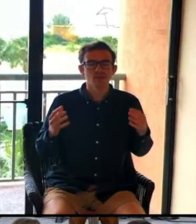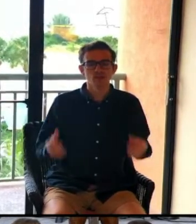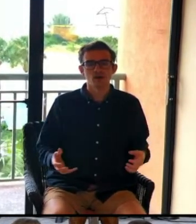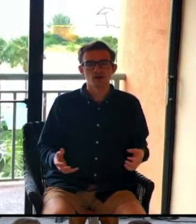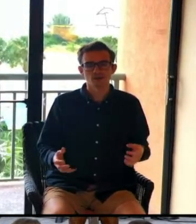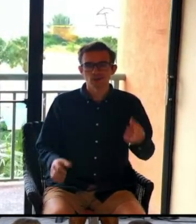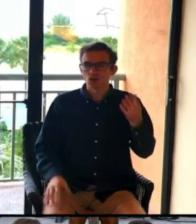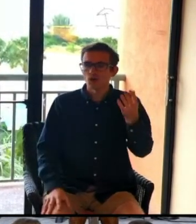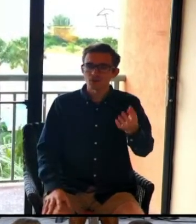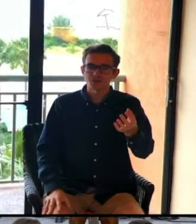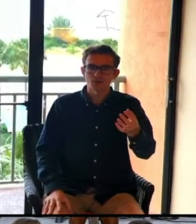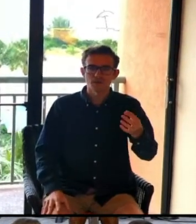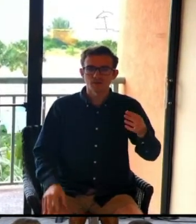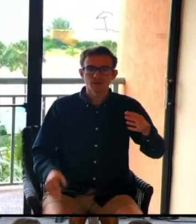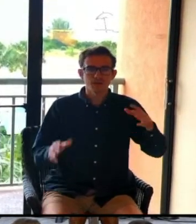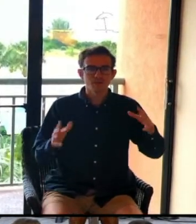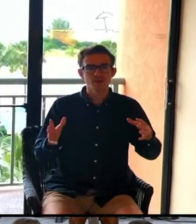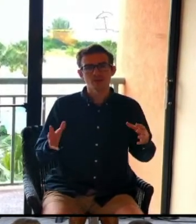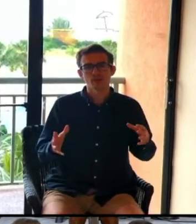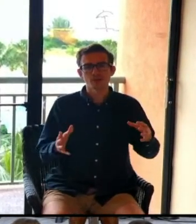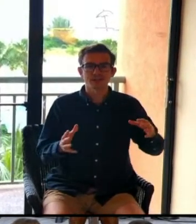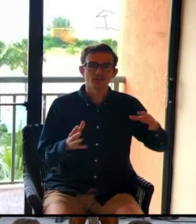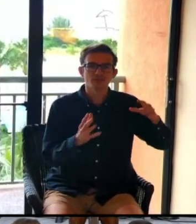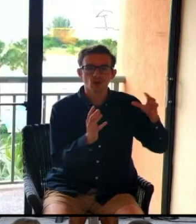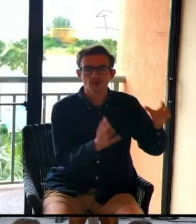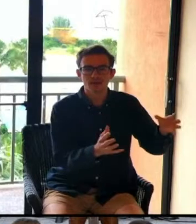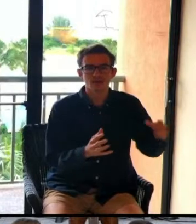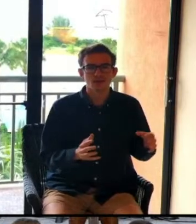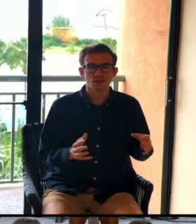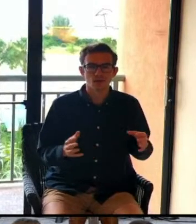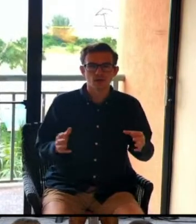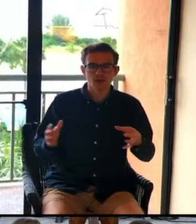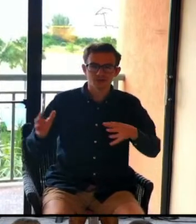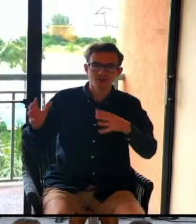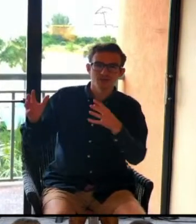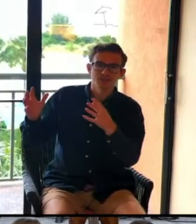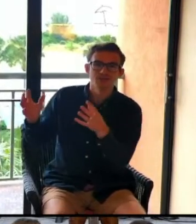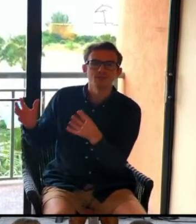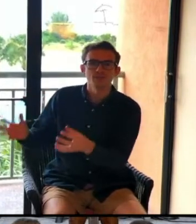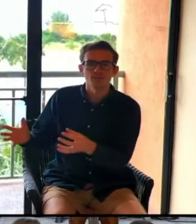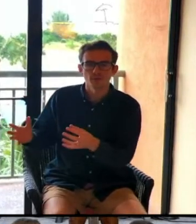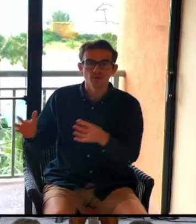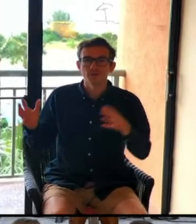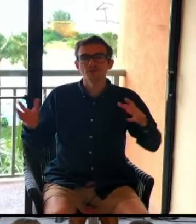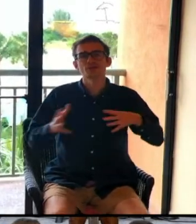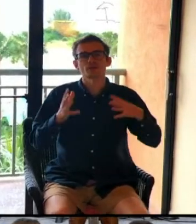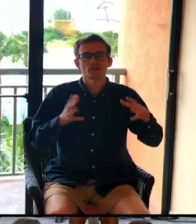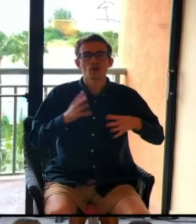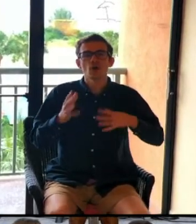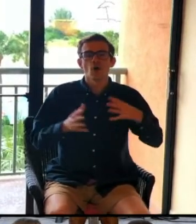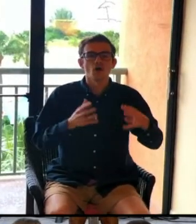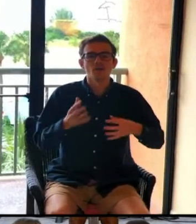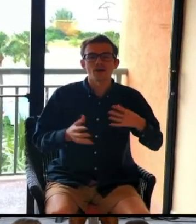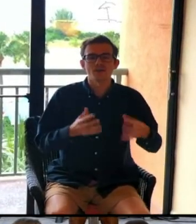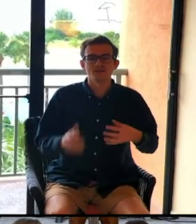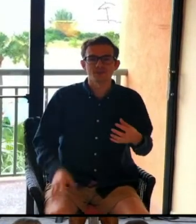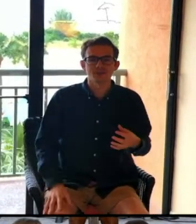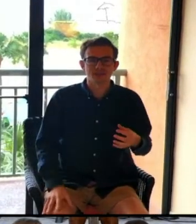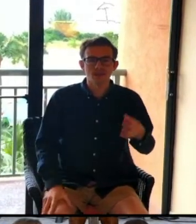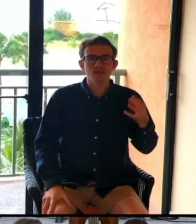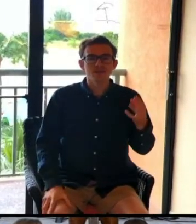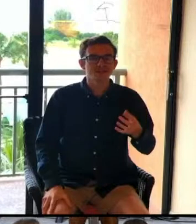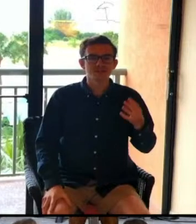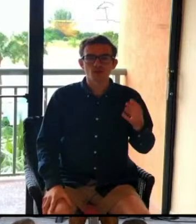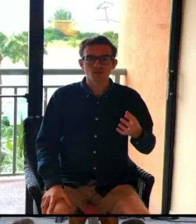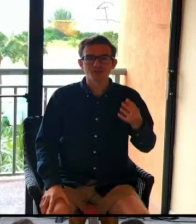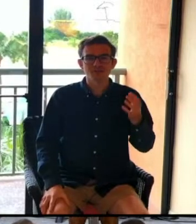this launch. Also, if maybe you're an adult and you donated, or you have students in youth group, or you've just heard all about this